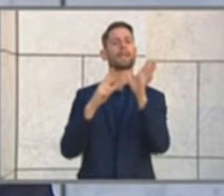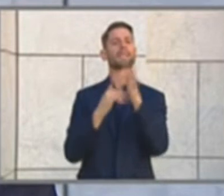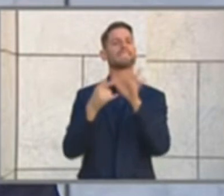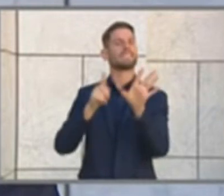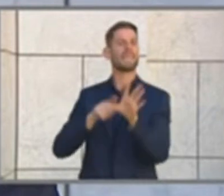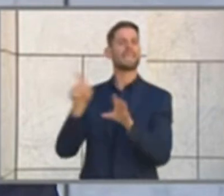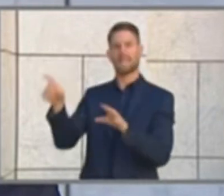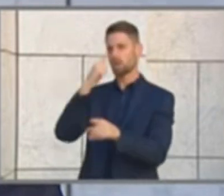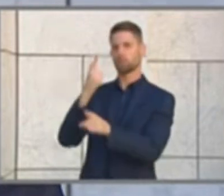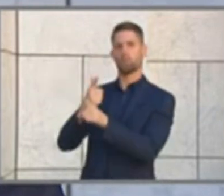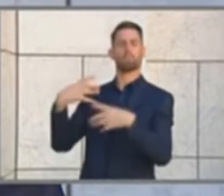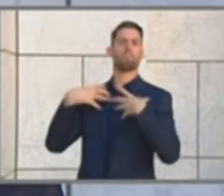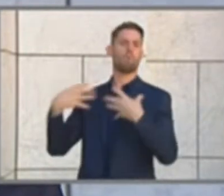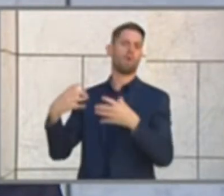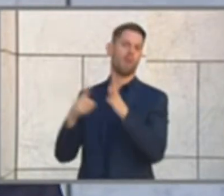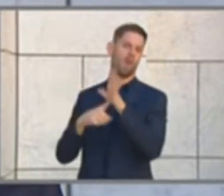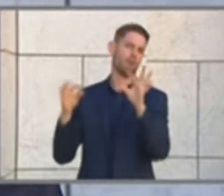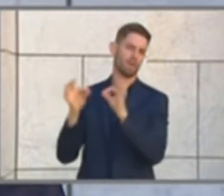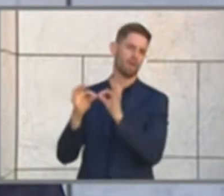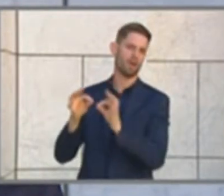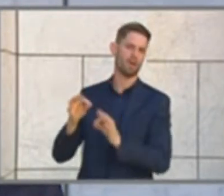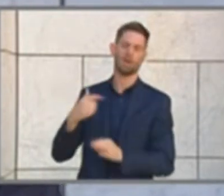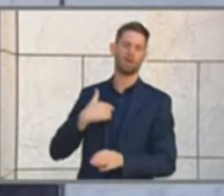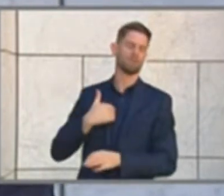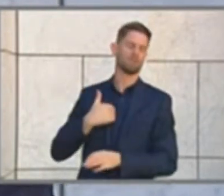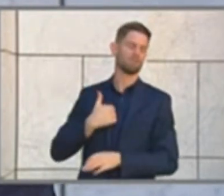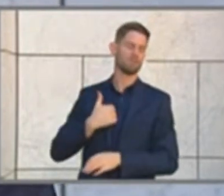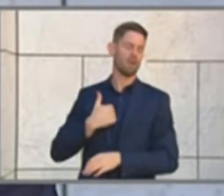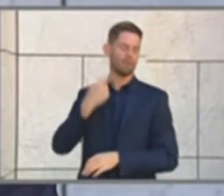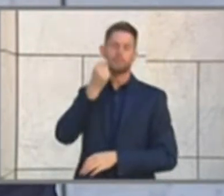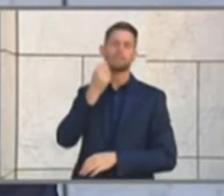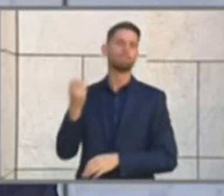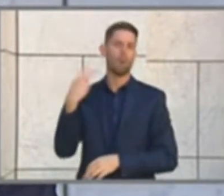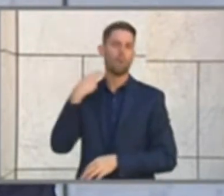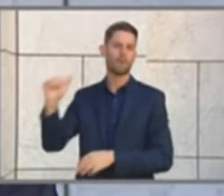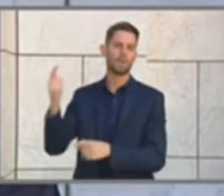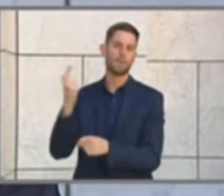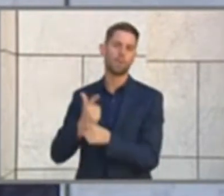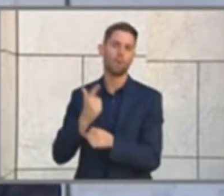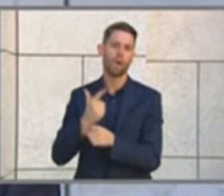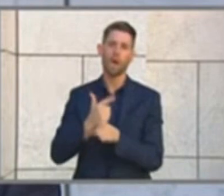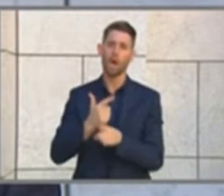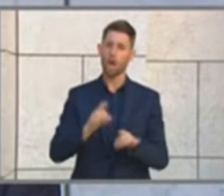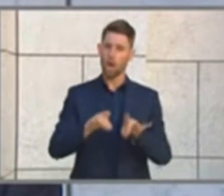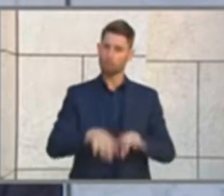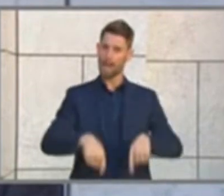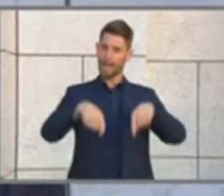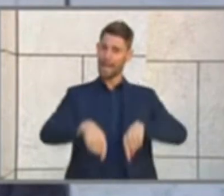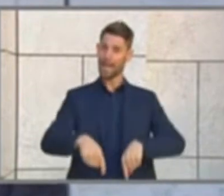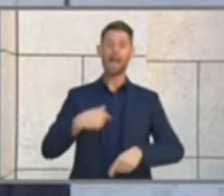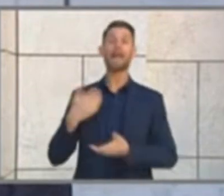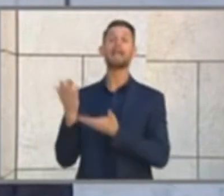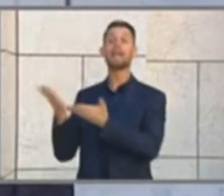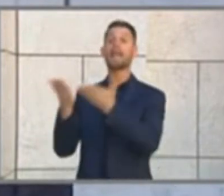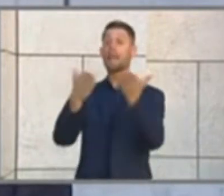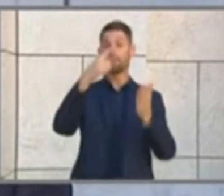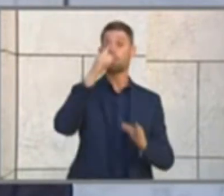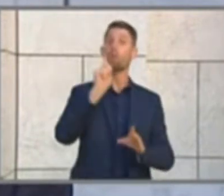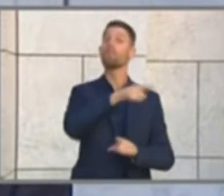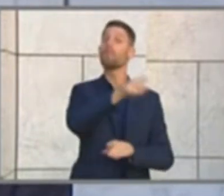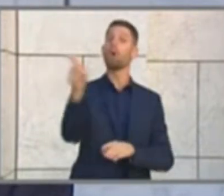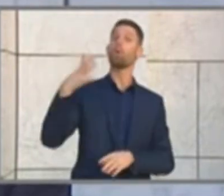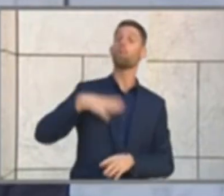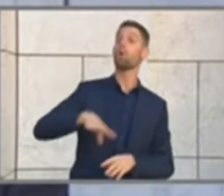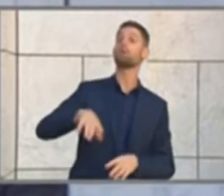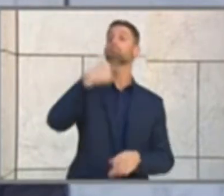to address, I suppose. Look, Australia is a nation of free speech, and that means that people say